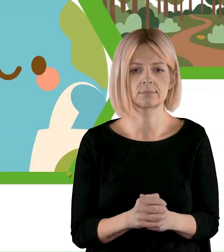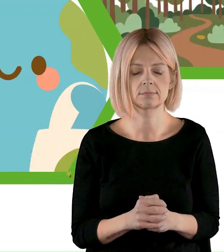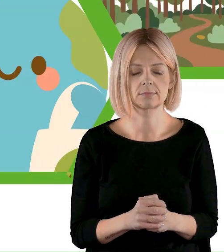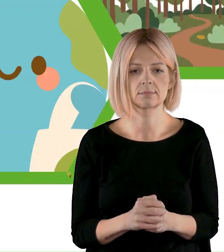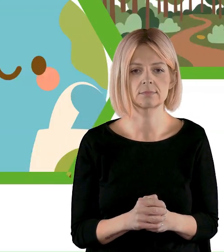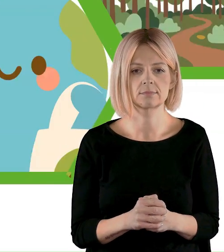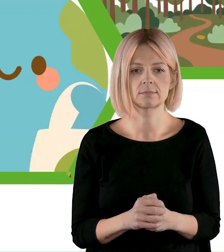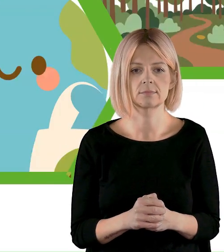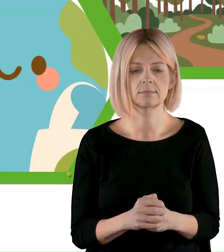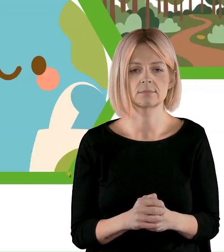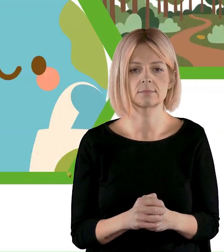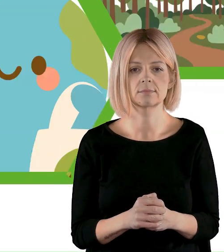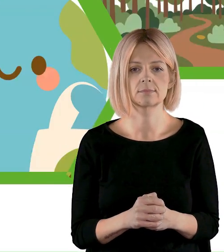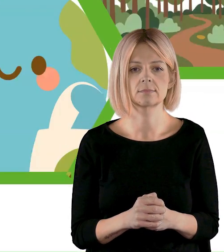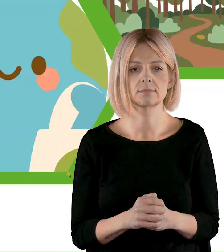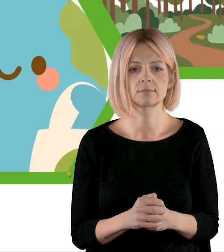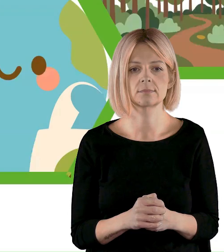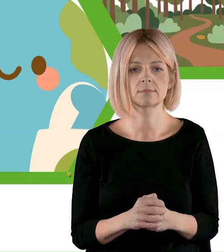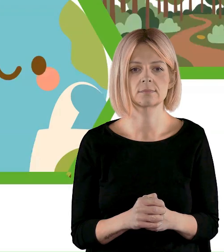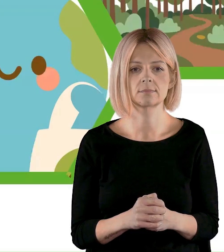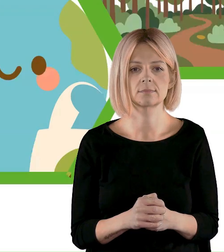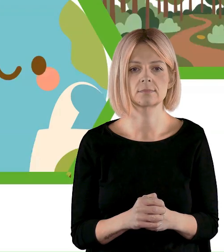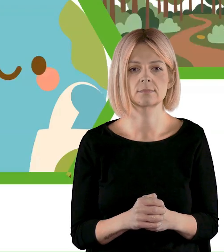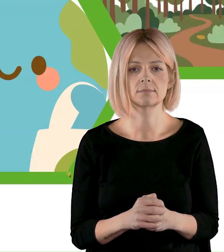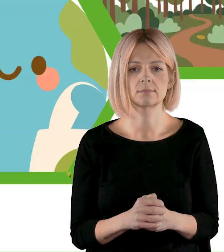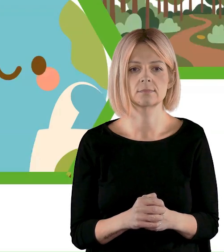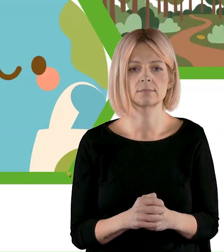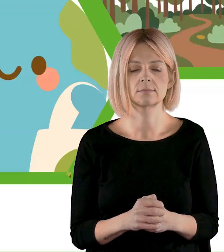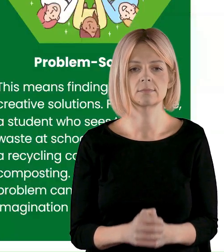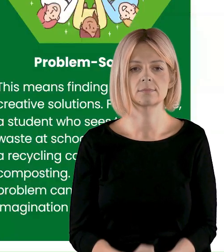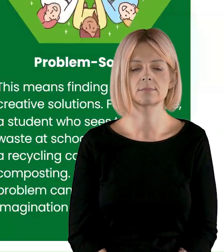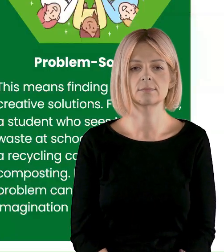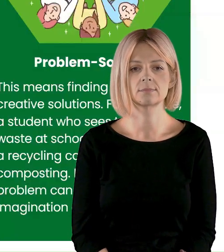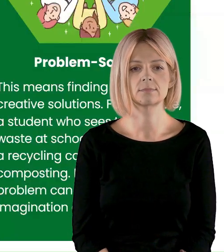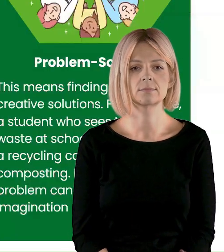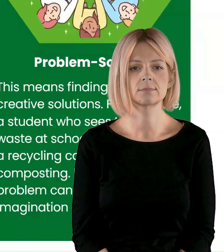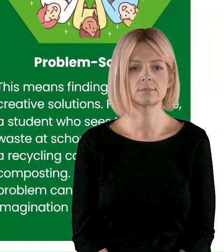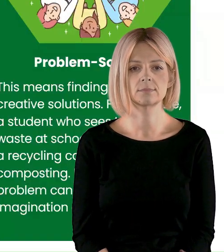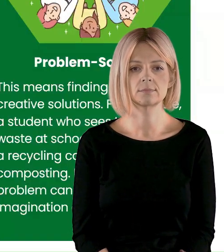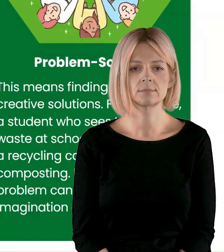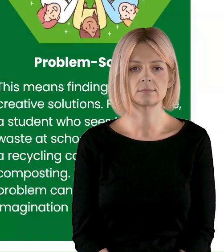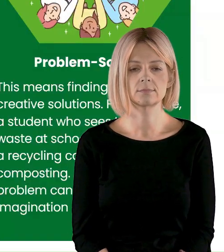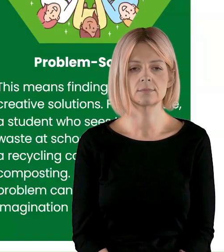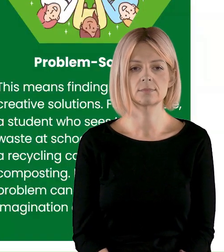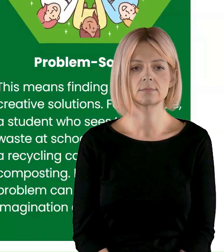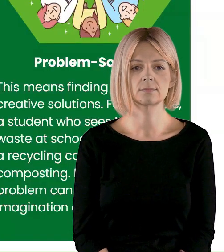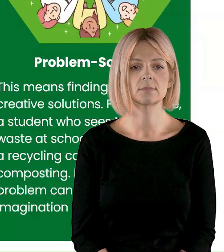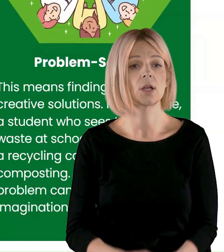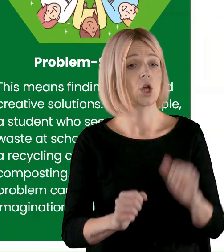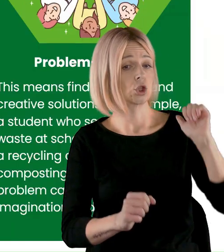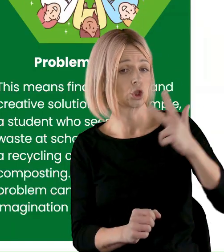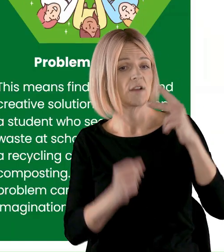better life later on and the generations after us. Here